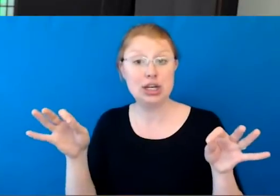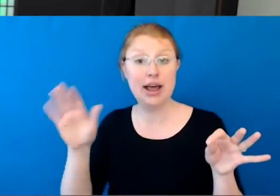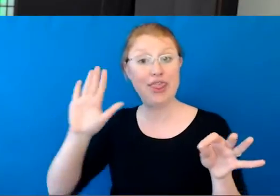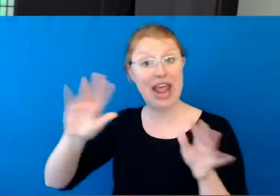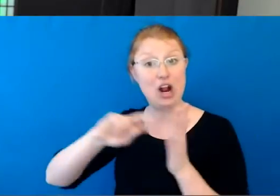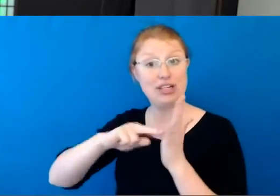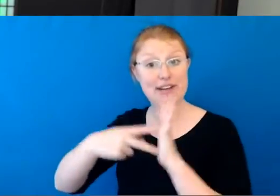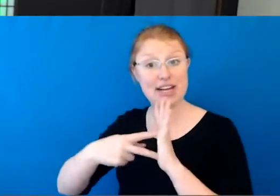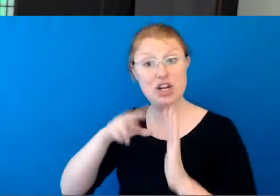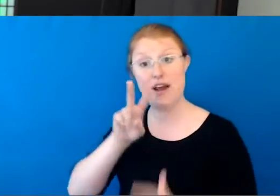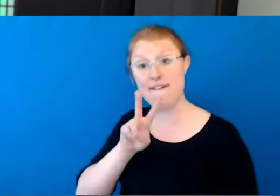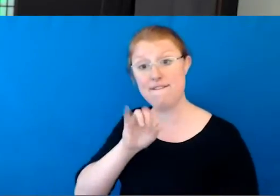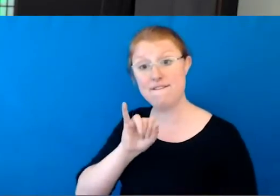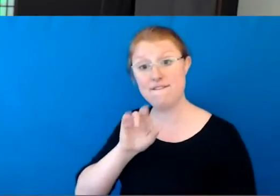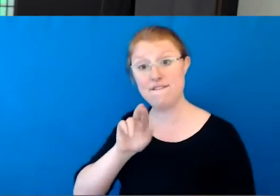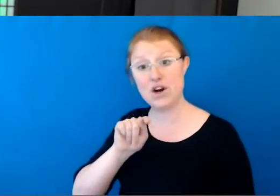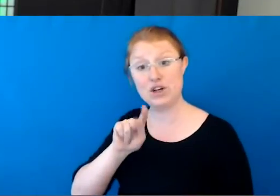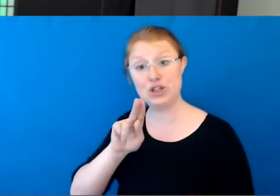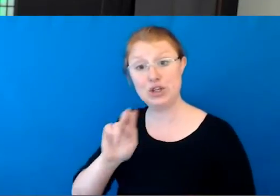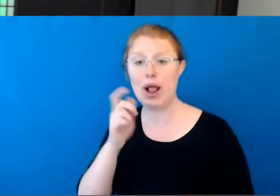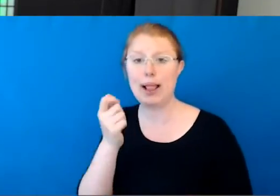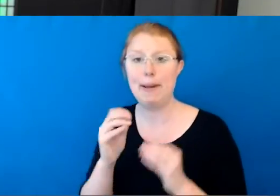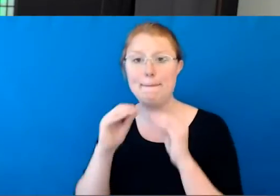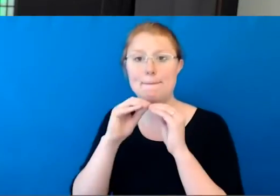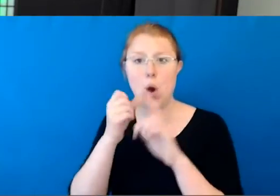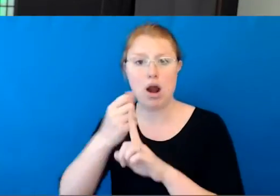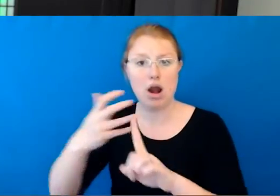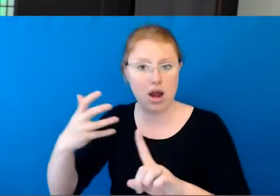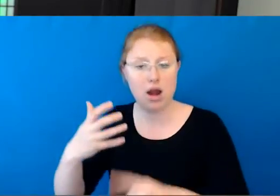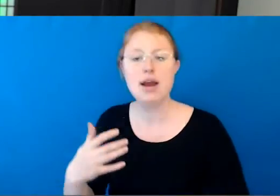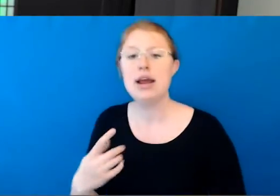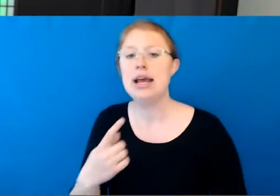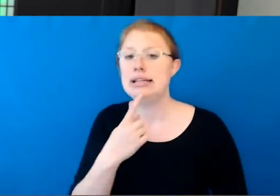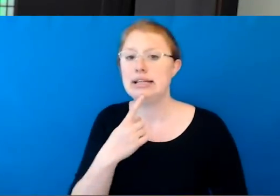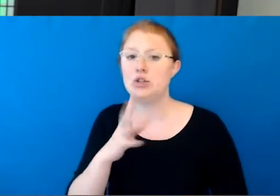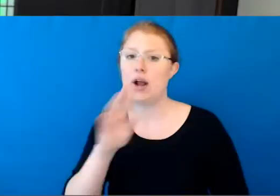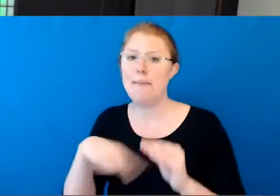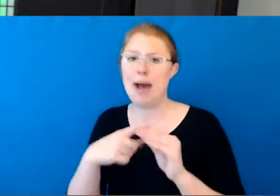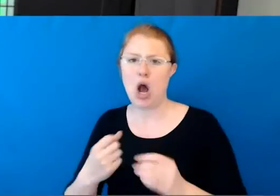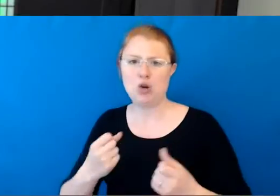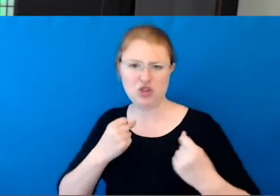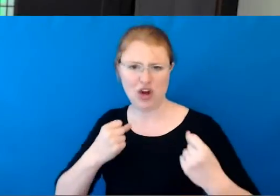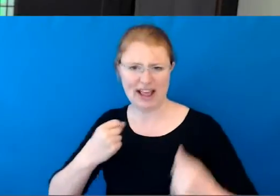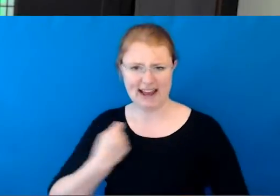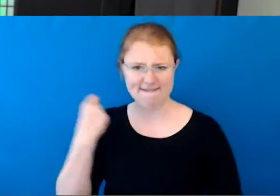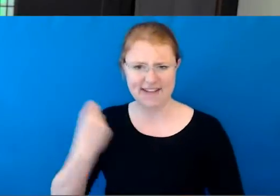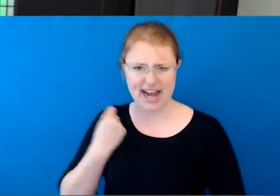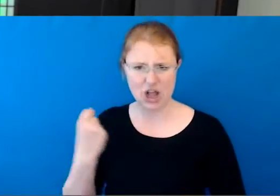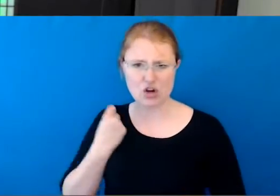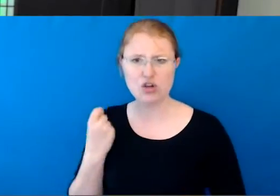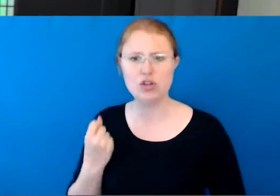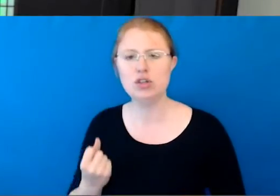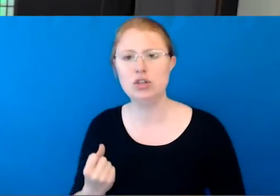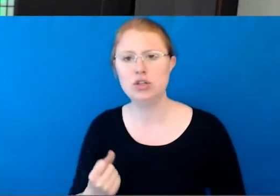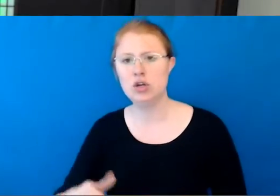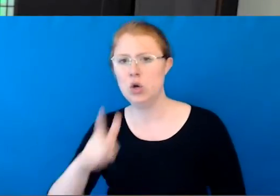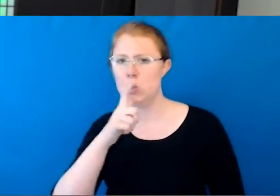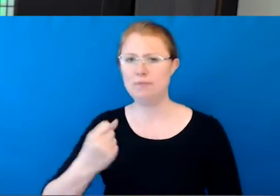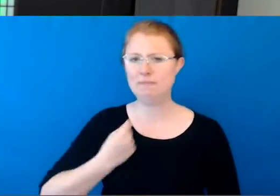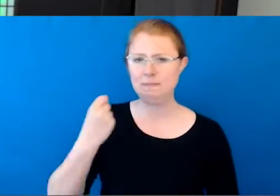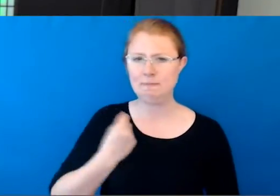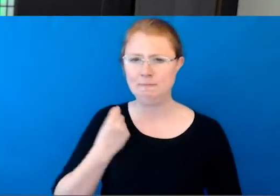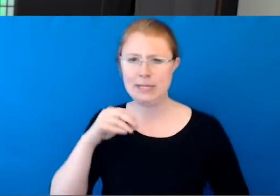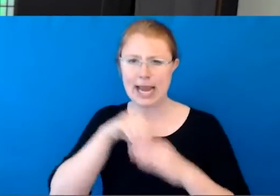broader application referring to strength and valor, as of those who are valiant in battle